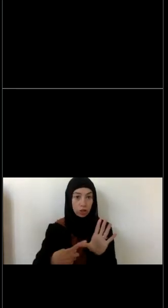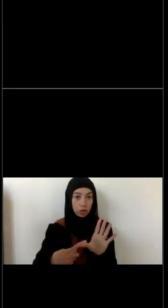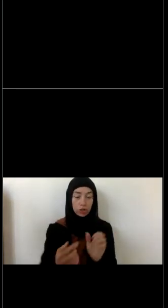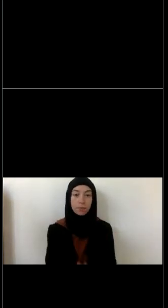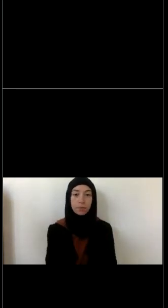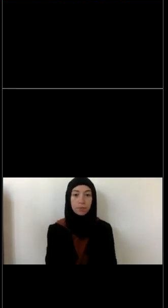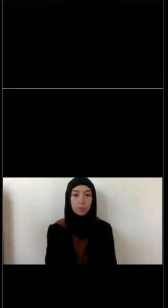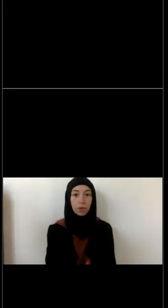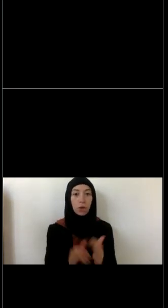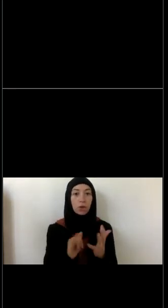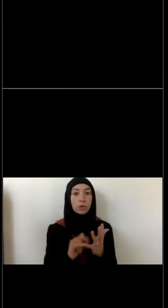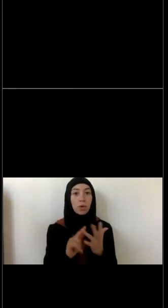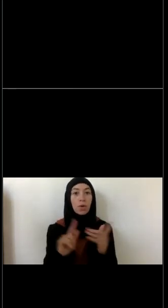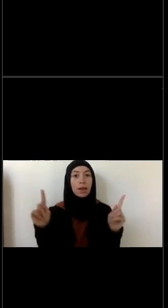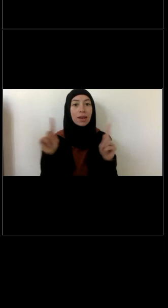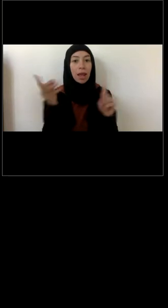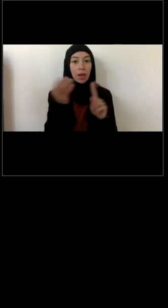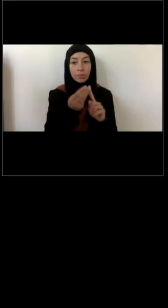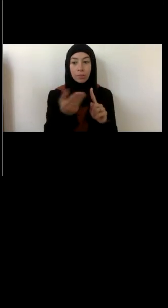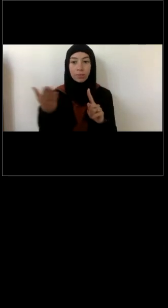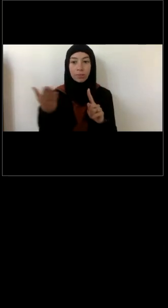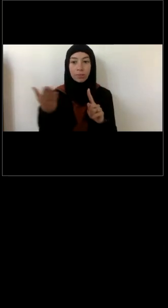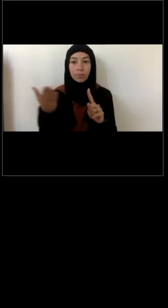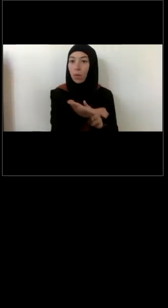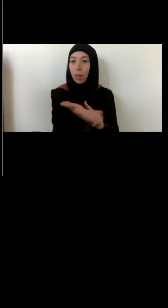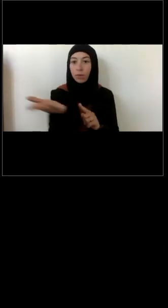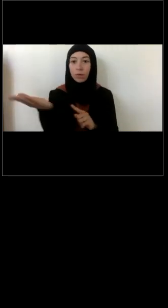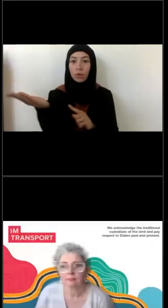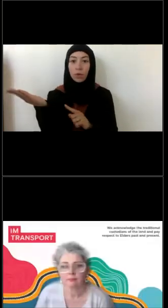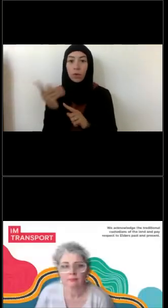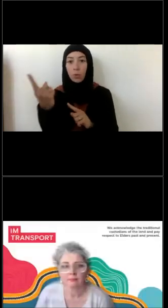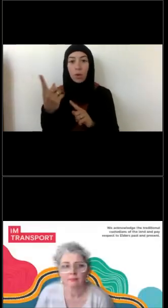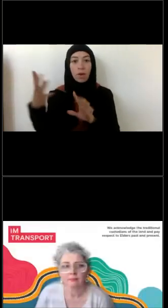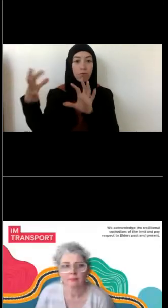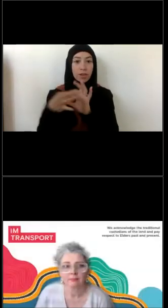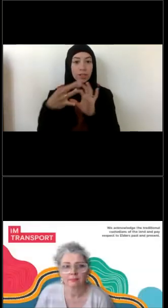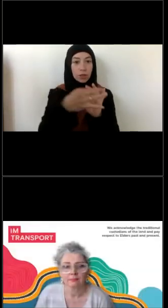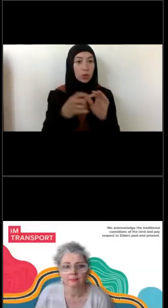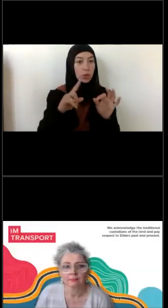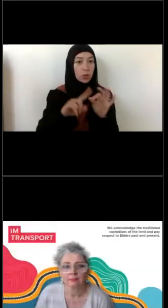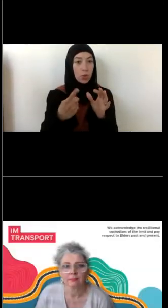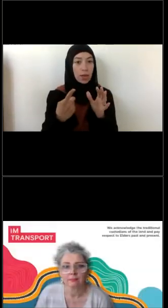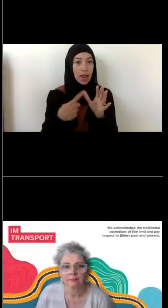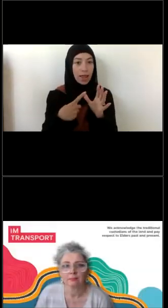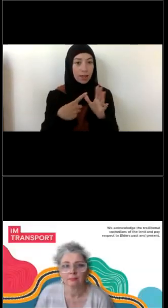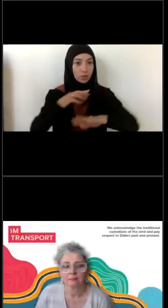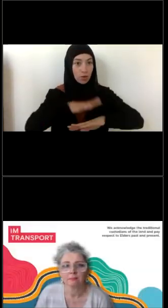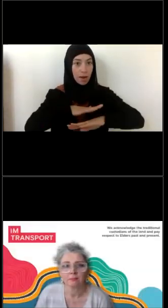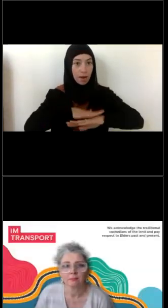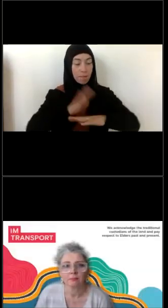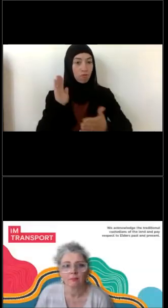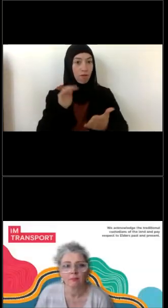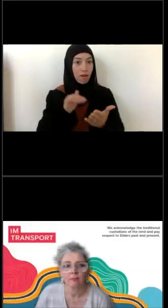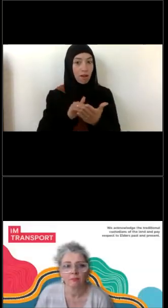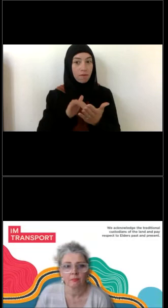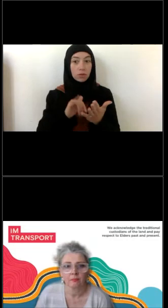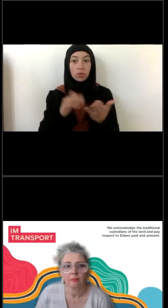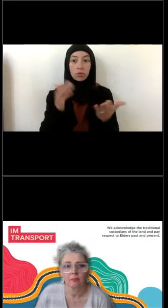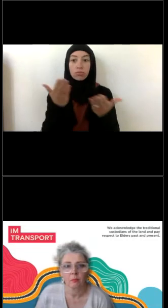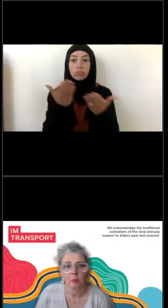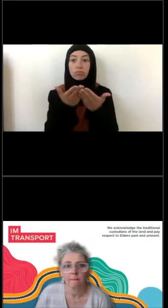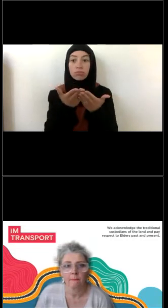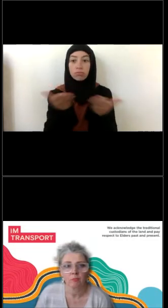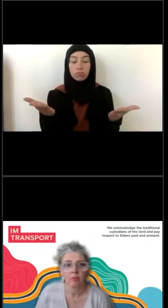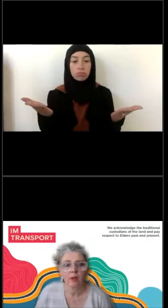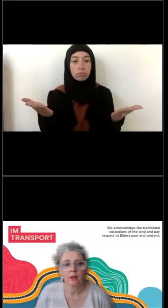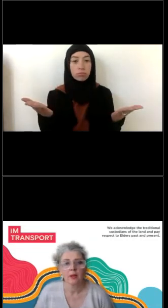it's time to hand over to all of you. The Q&A time has arrived. I'm going to open the floor to